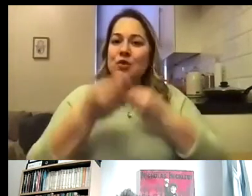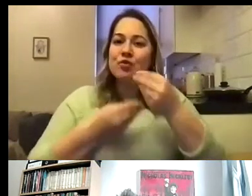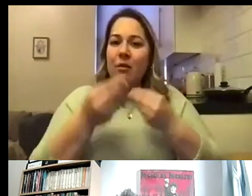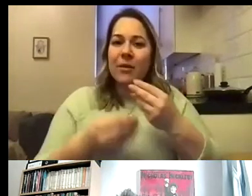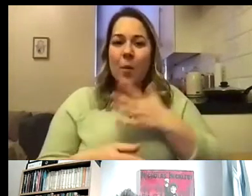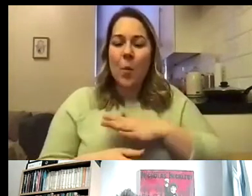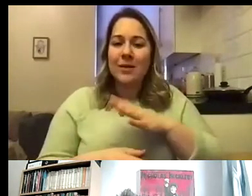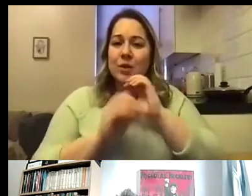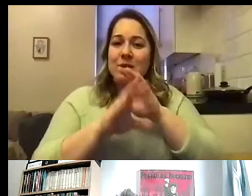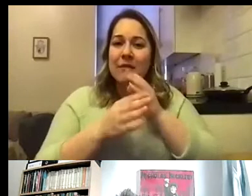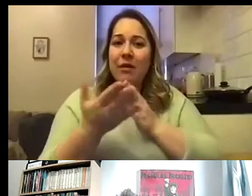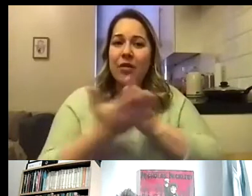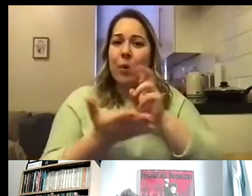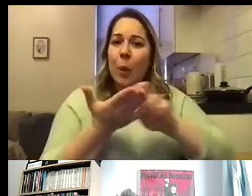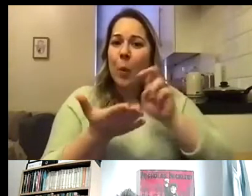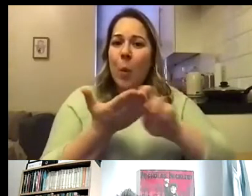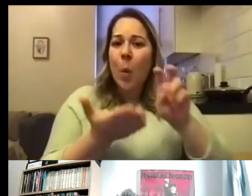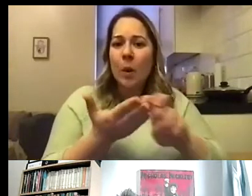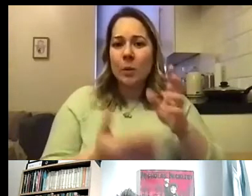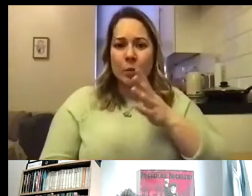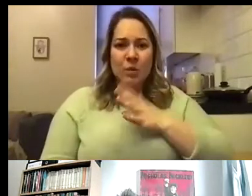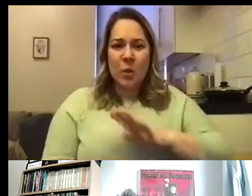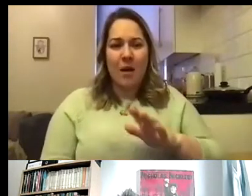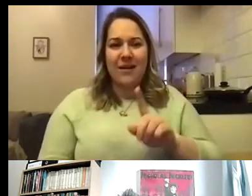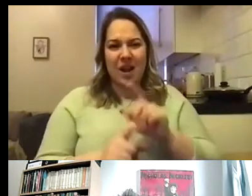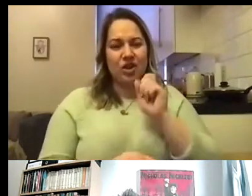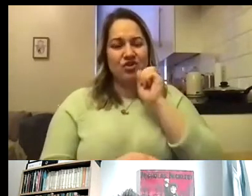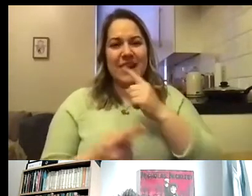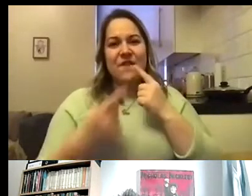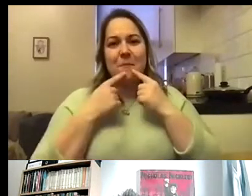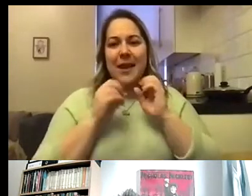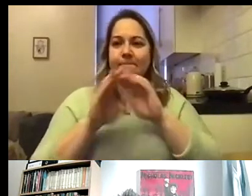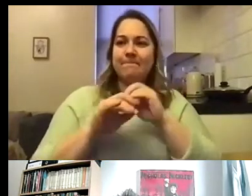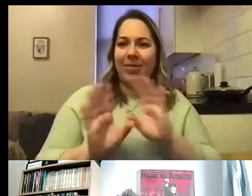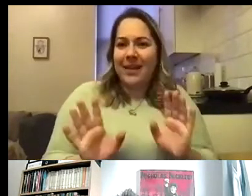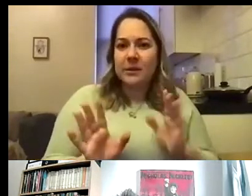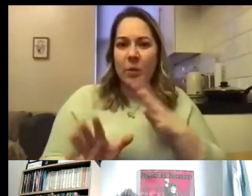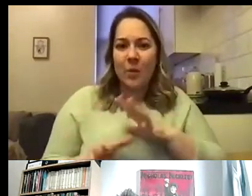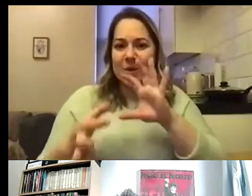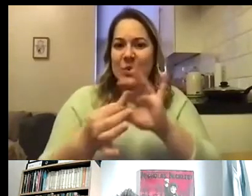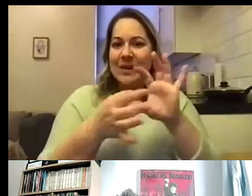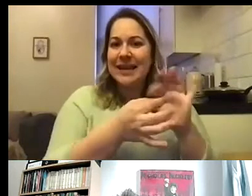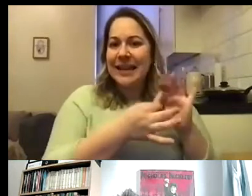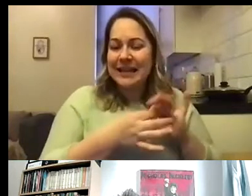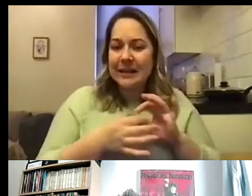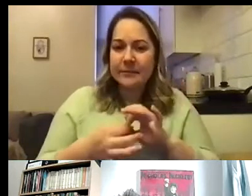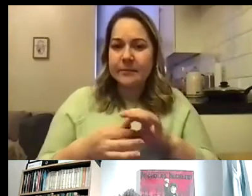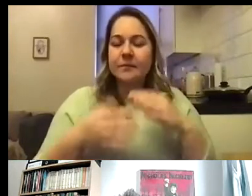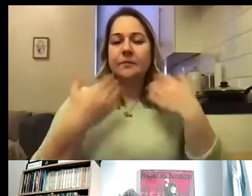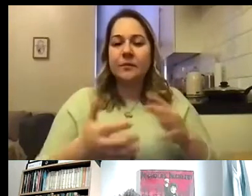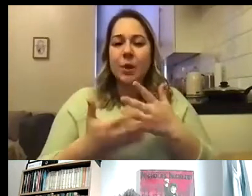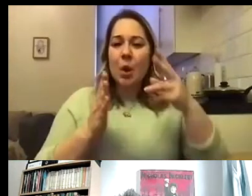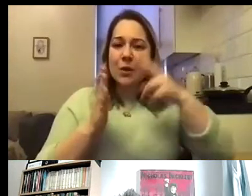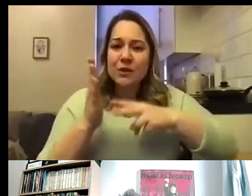narrative through the walk rather than just random bits of information. So we read an awful lot and then had to hone that down into the